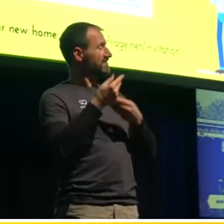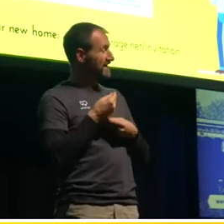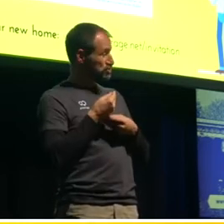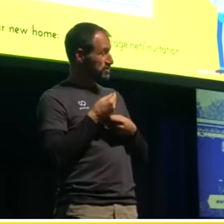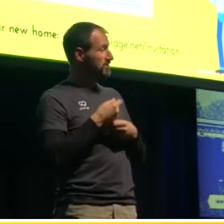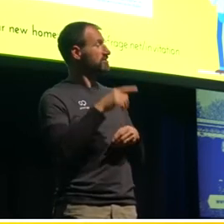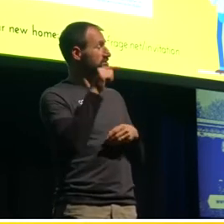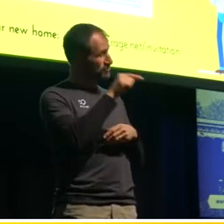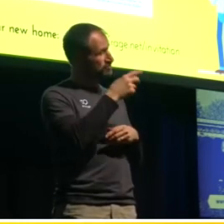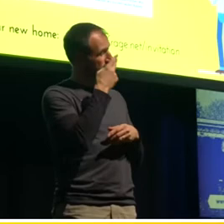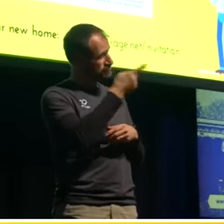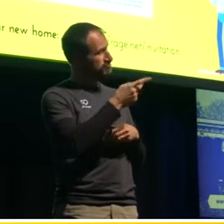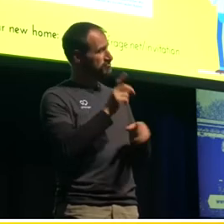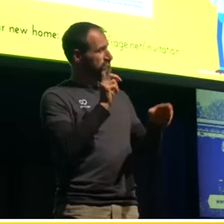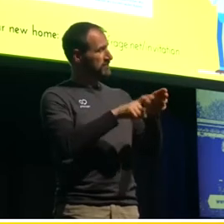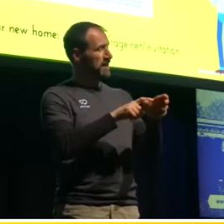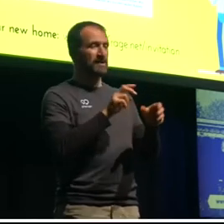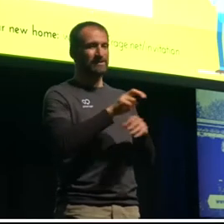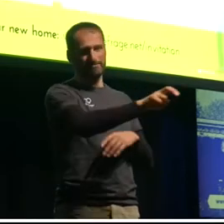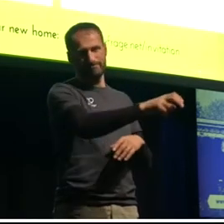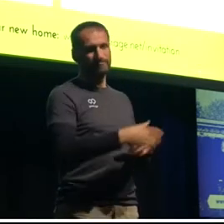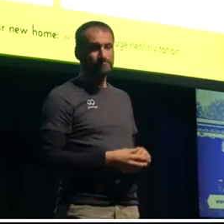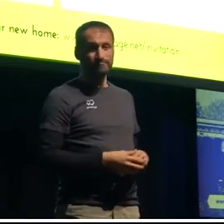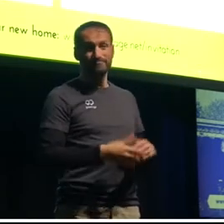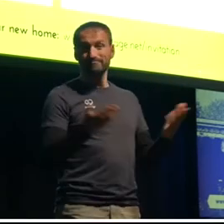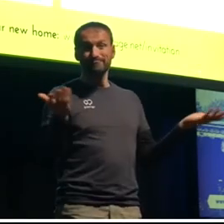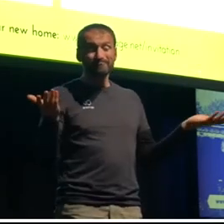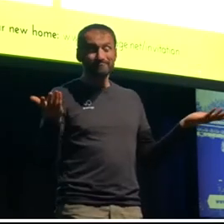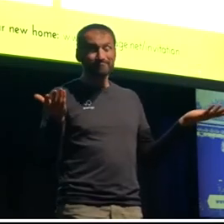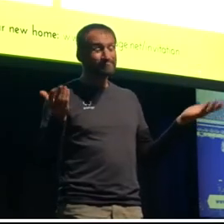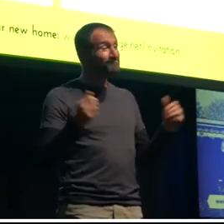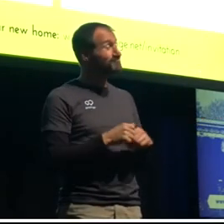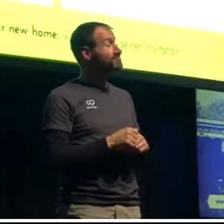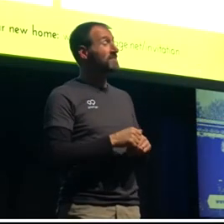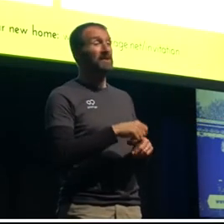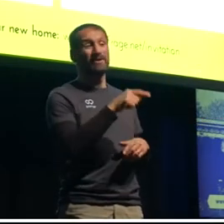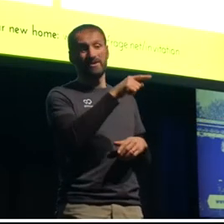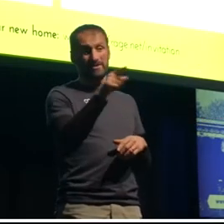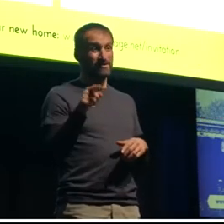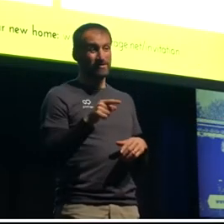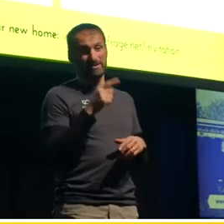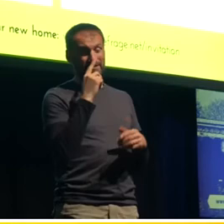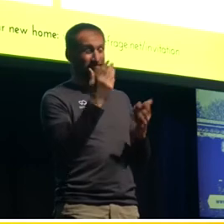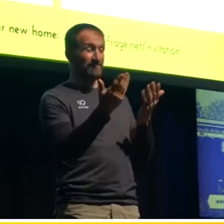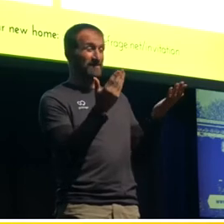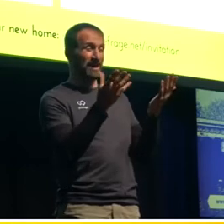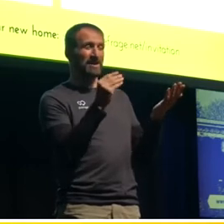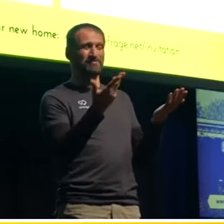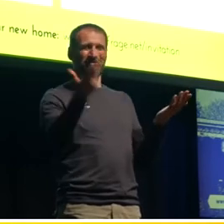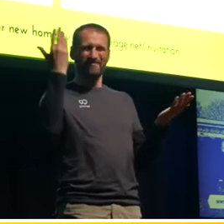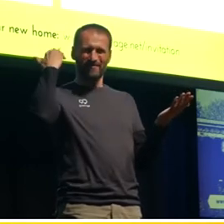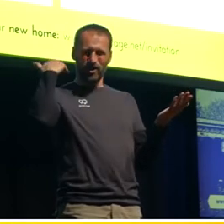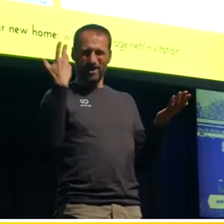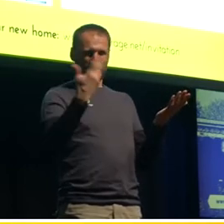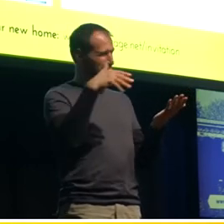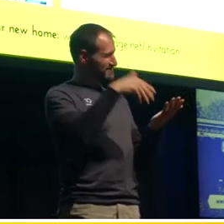you can see that if you look in. Great. So seeing that in comparison to what we had before, we also did a lot of